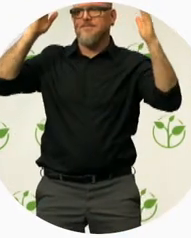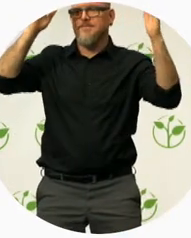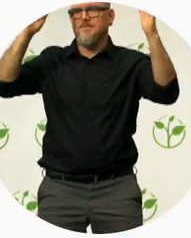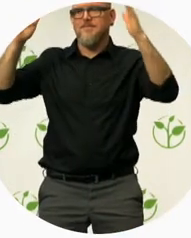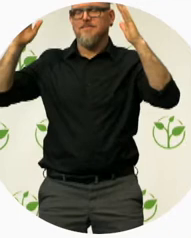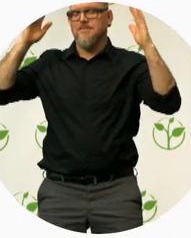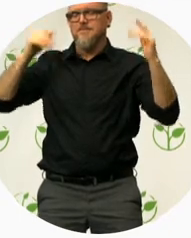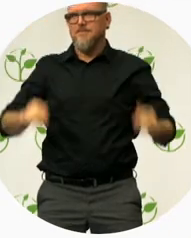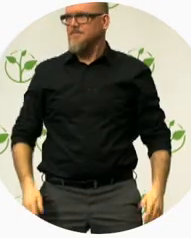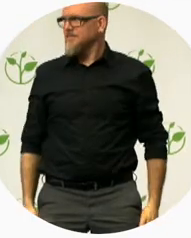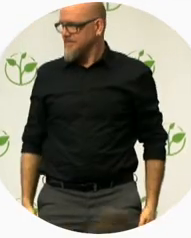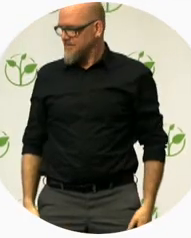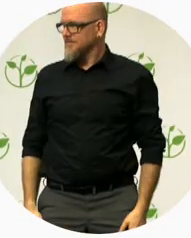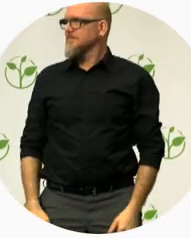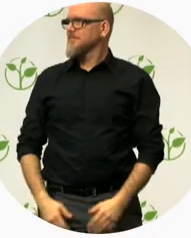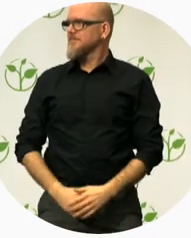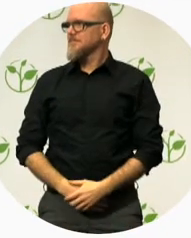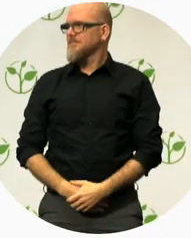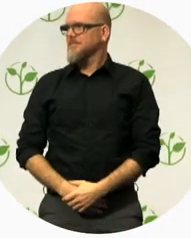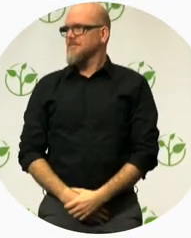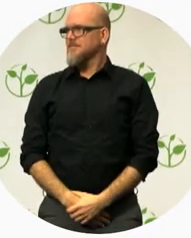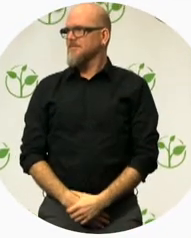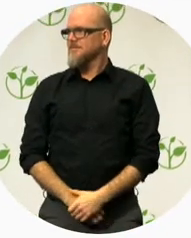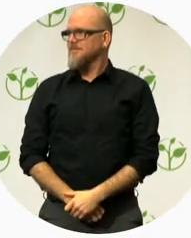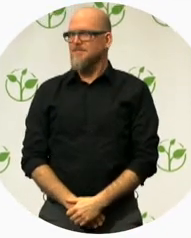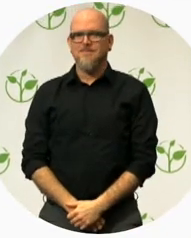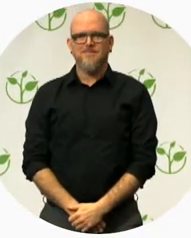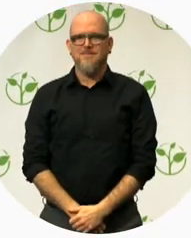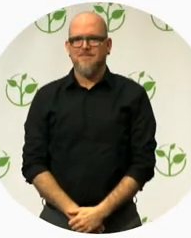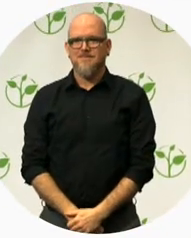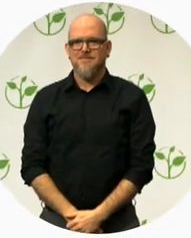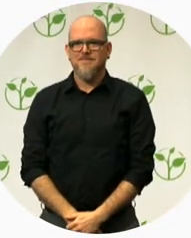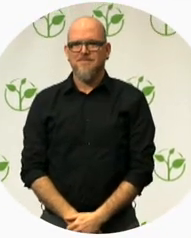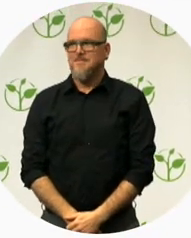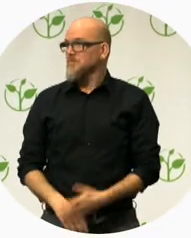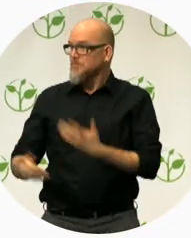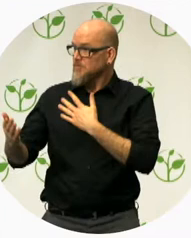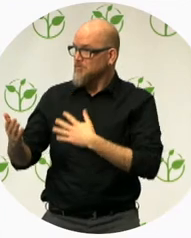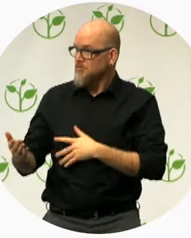Right? I think Bob, this is the best place. Or this one? I think it's better. Yeah.